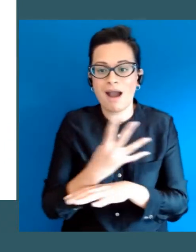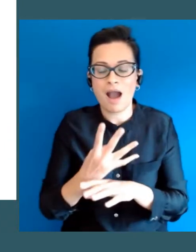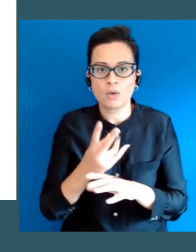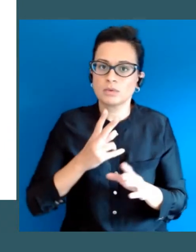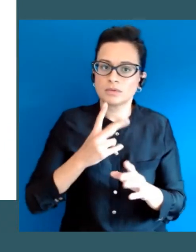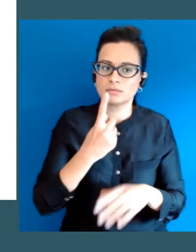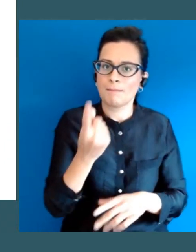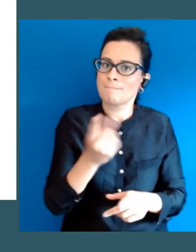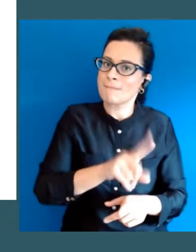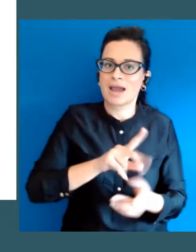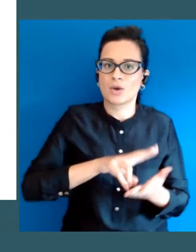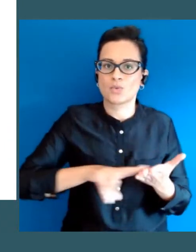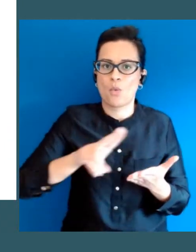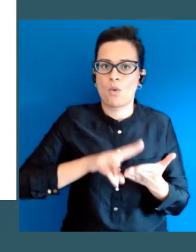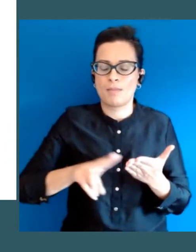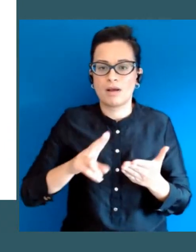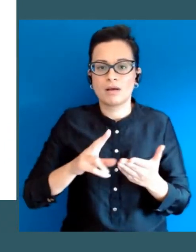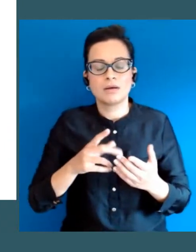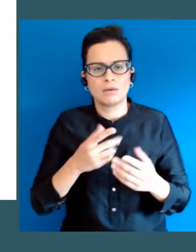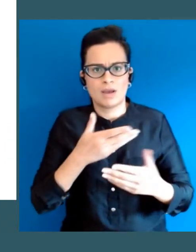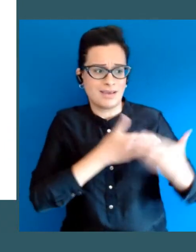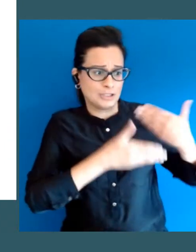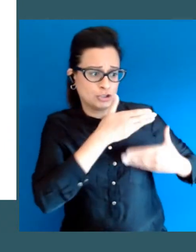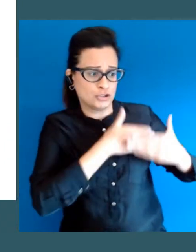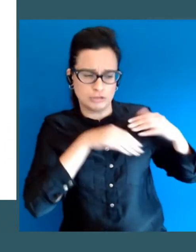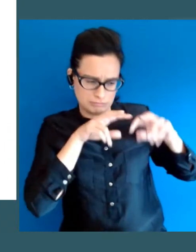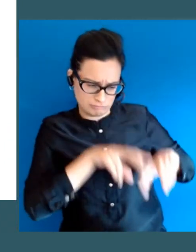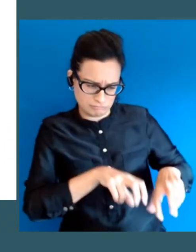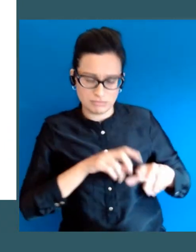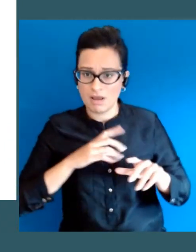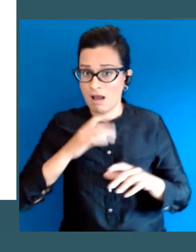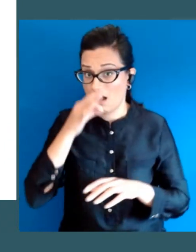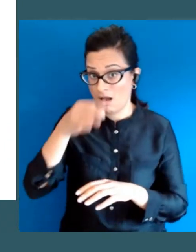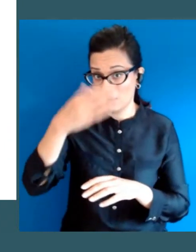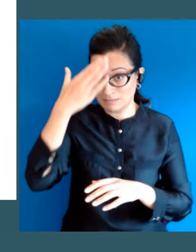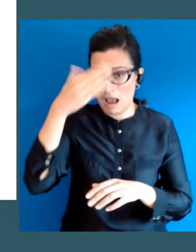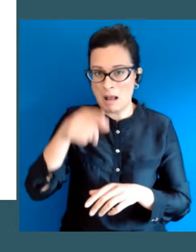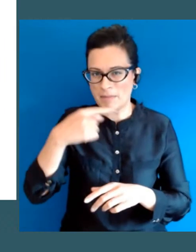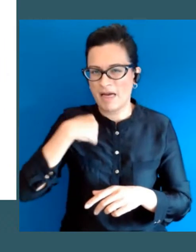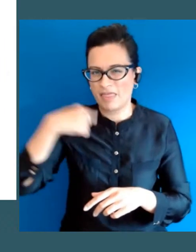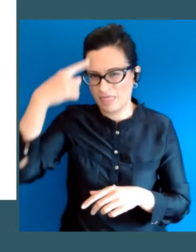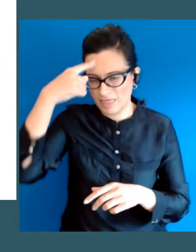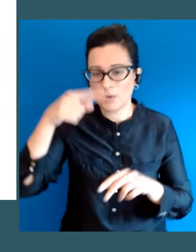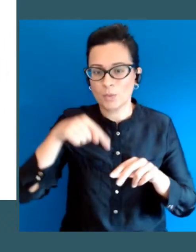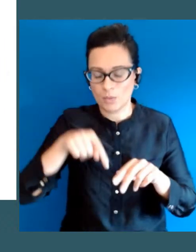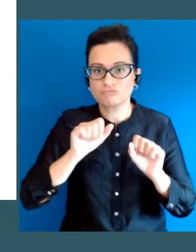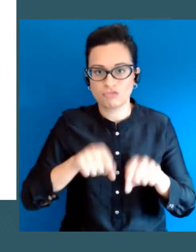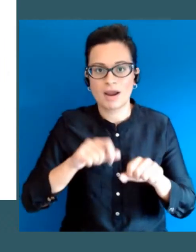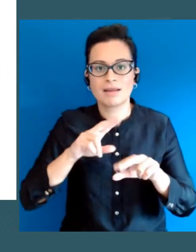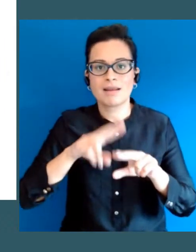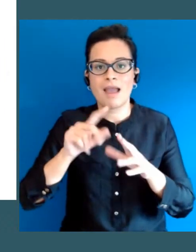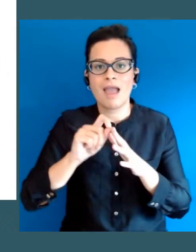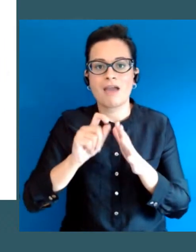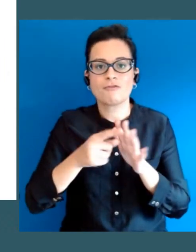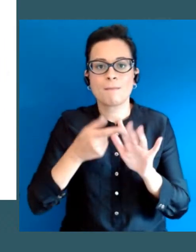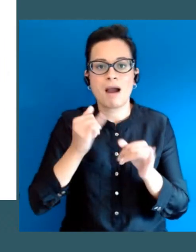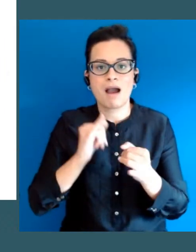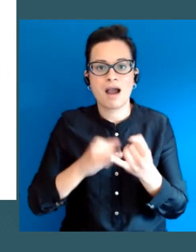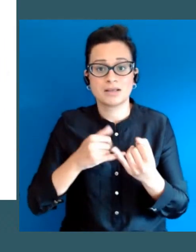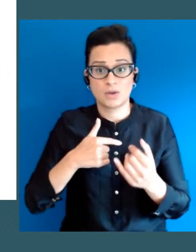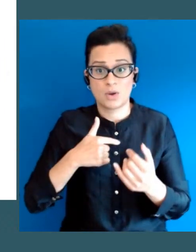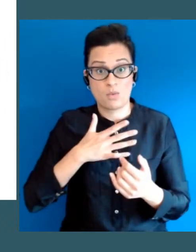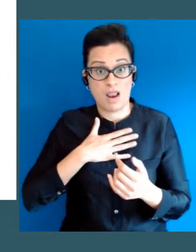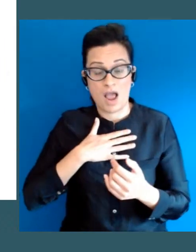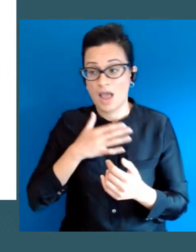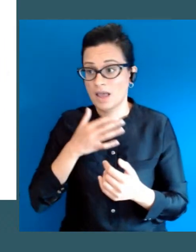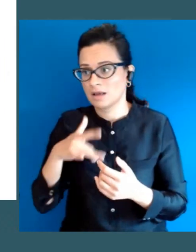allergy focus history, I said to Mum that I think we're querying FPIES here, and that I would like an opinion from a